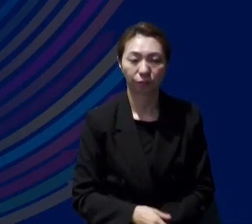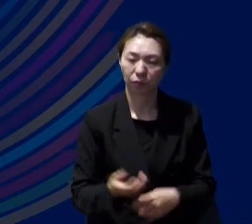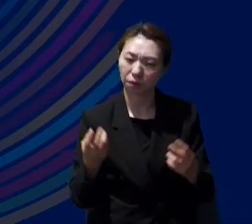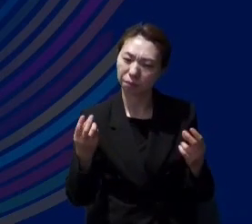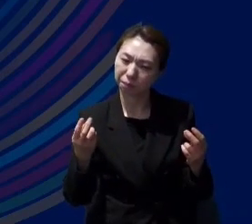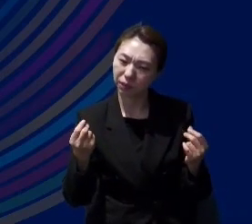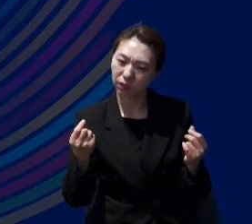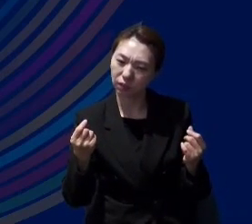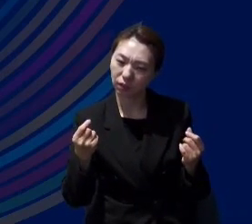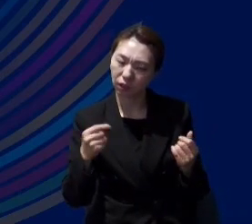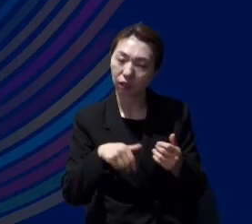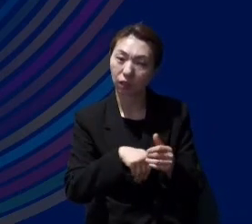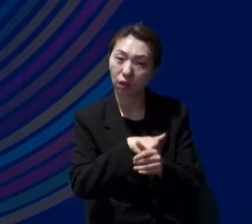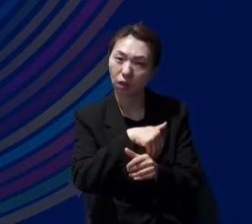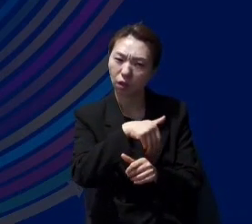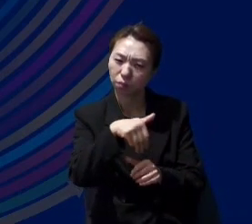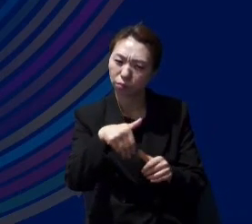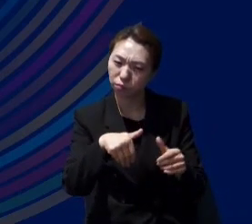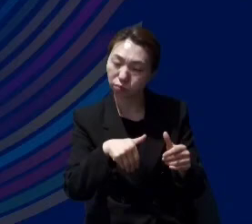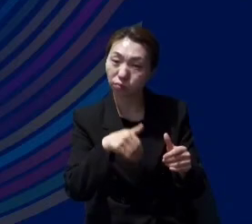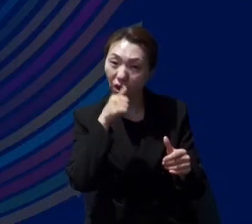stuff going on for each cause of death.